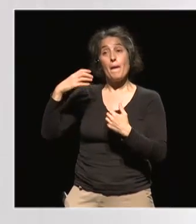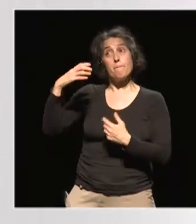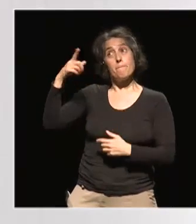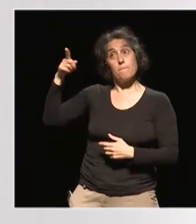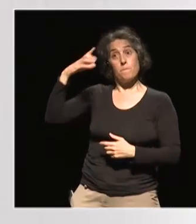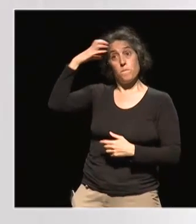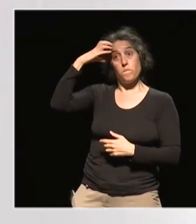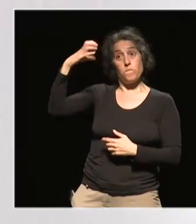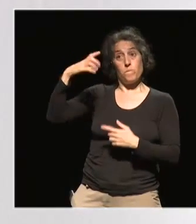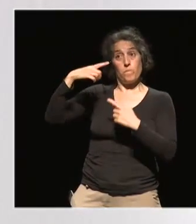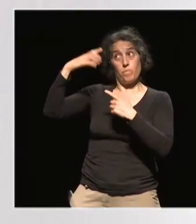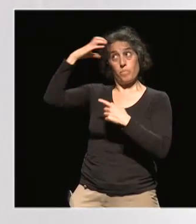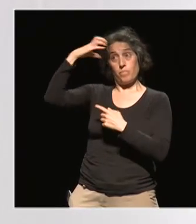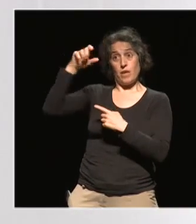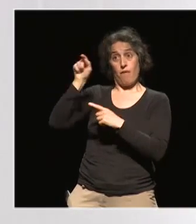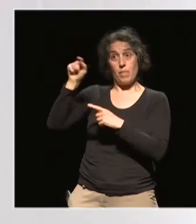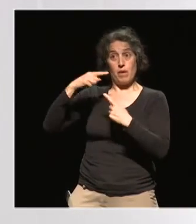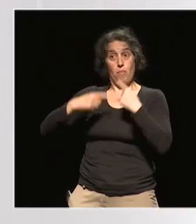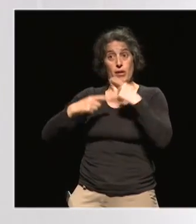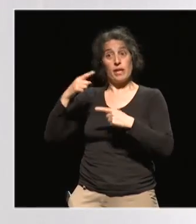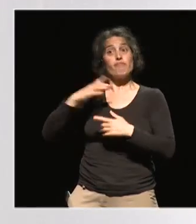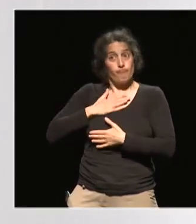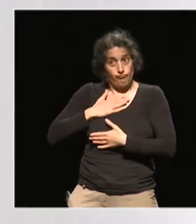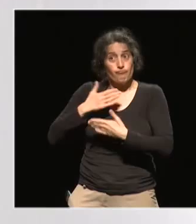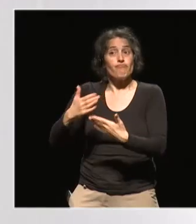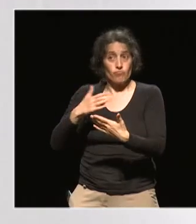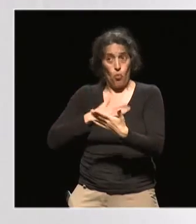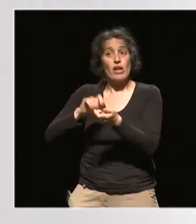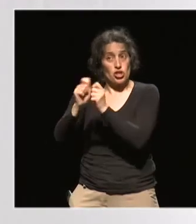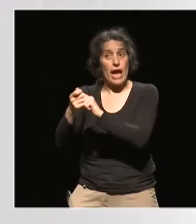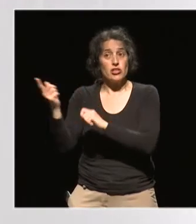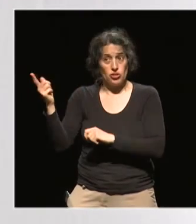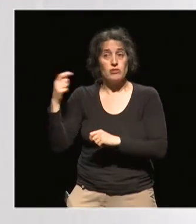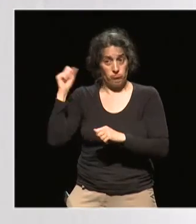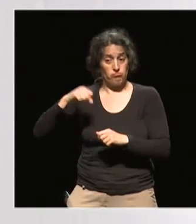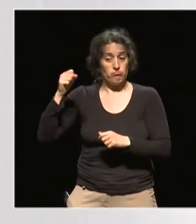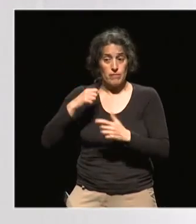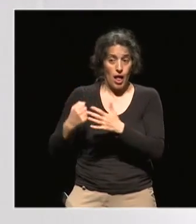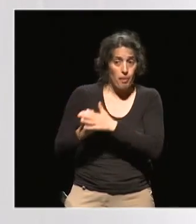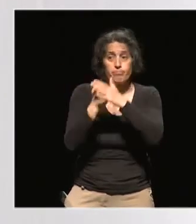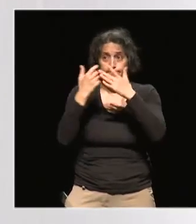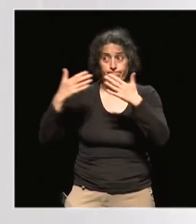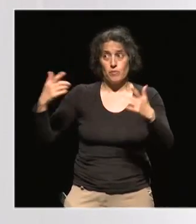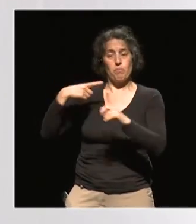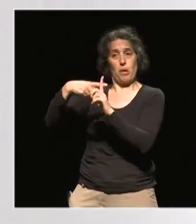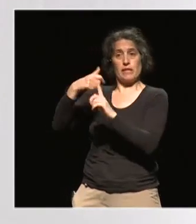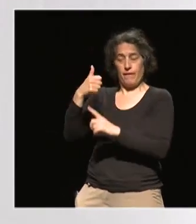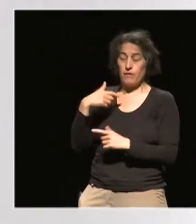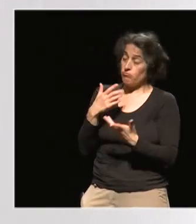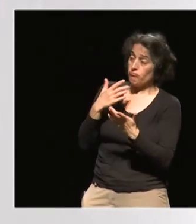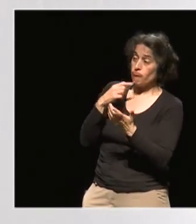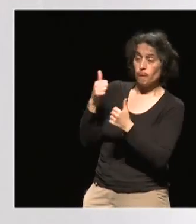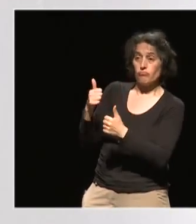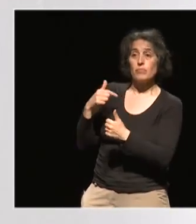relevant element on the political agenda. But to answer the question, this action that we want to see, how do